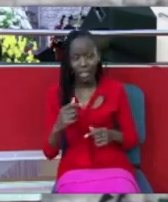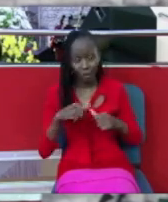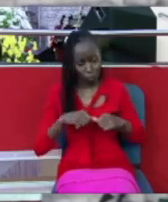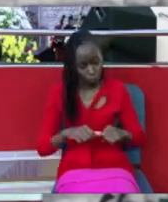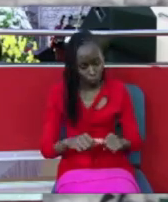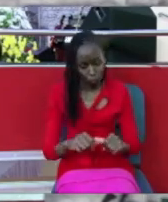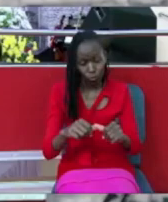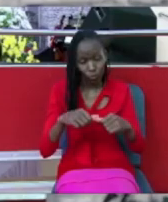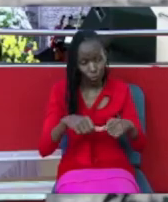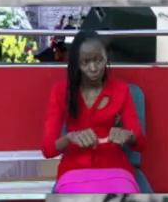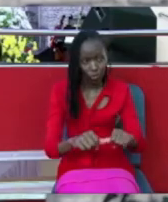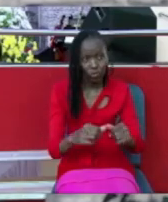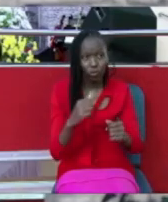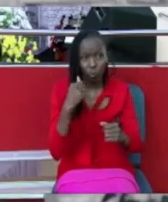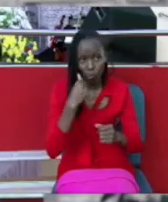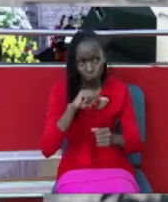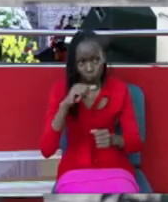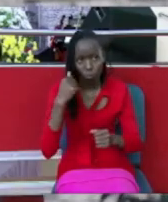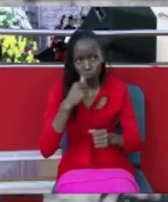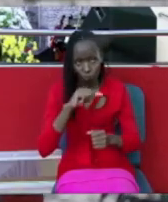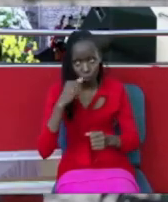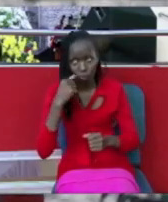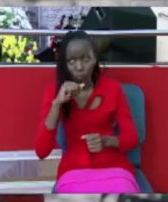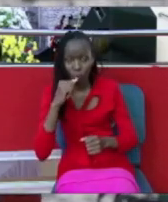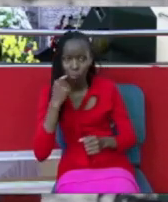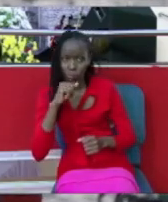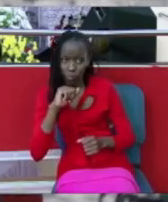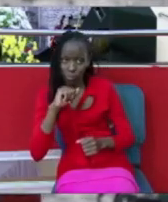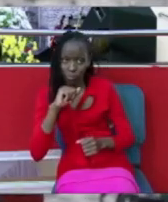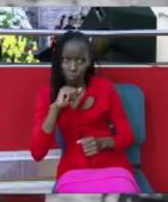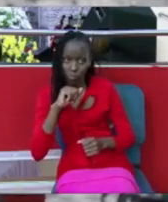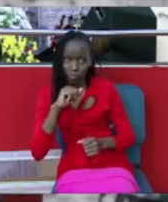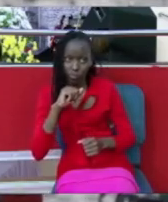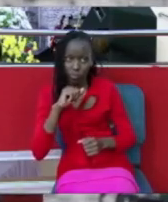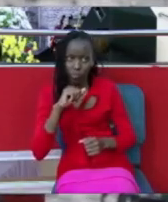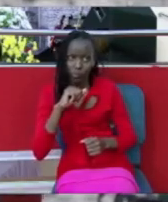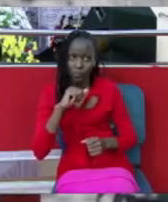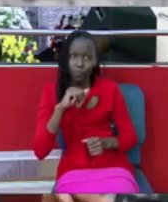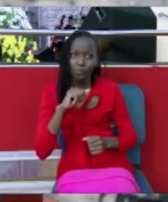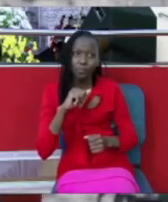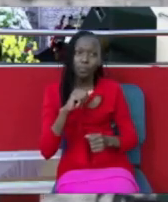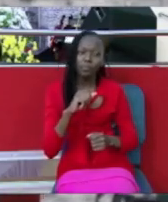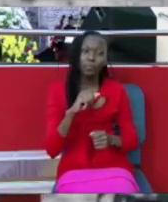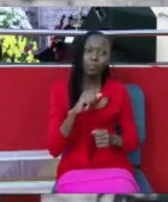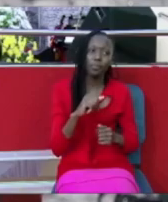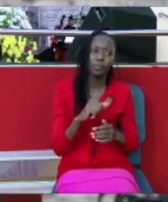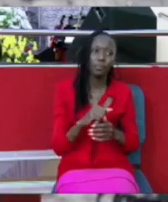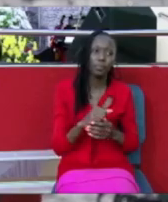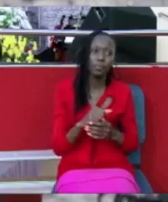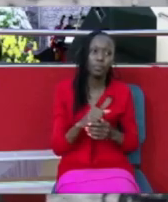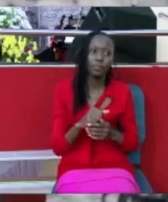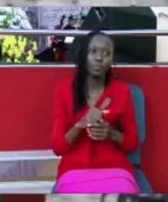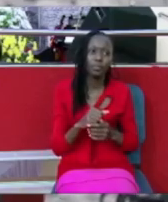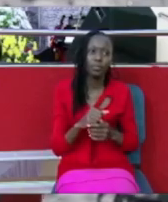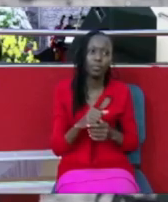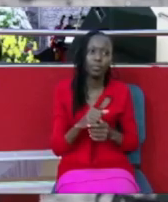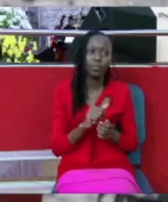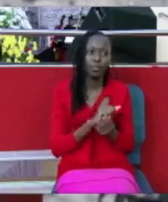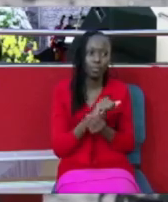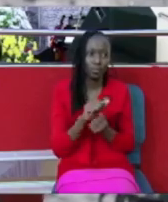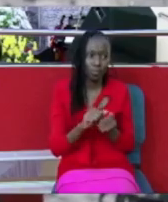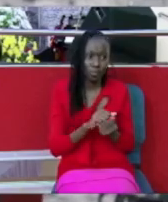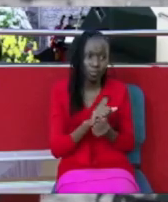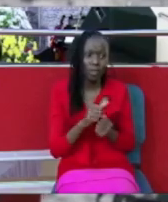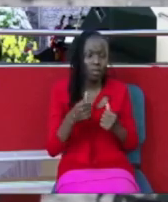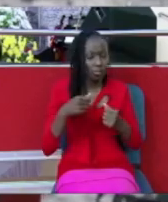over again. Ikitafunwa ile nyasi na nyasi nyingine inazidi kutafunwa mara baada ya mara. They repeat several